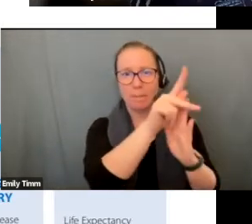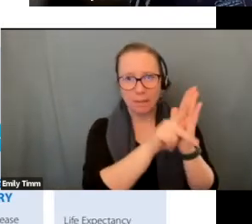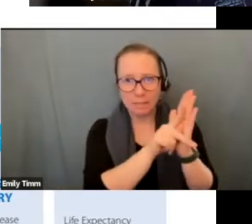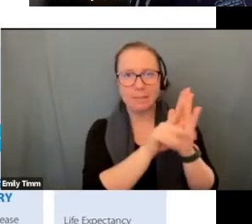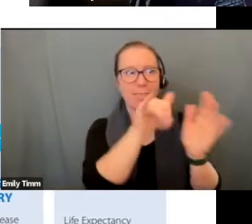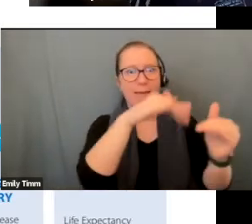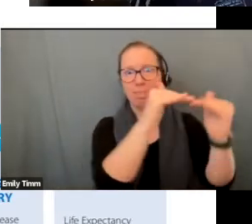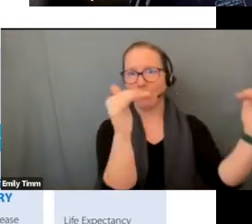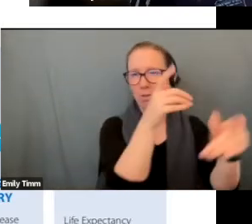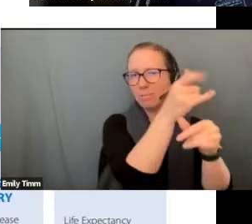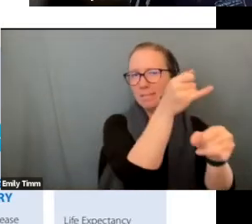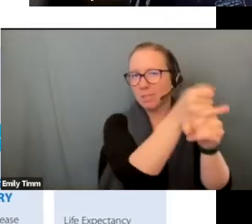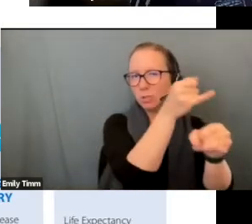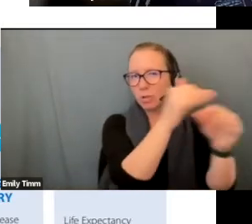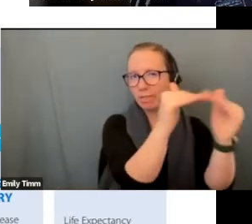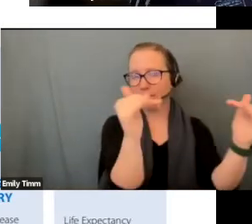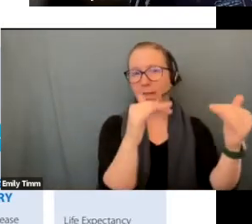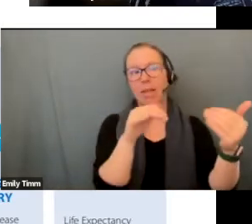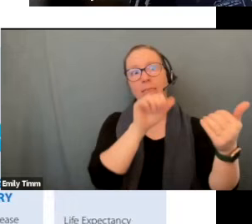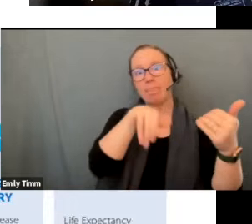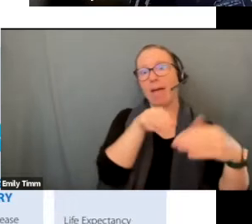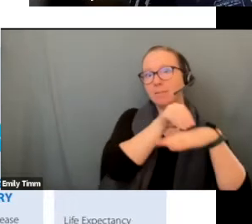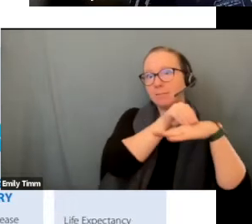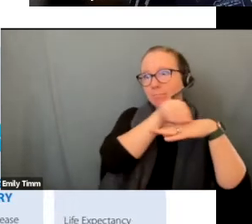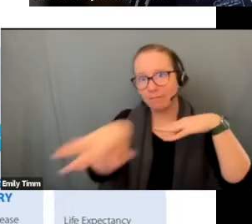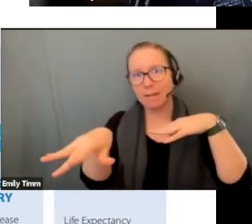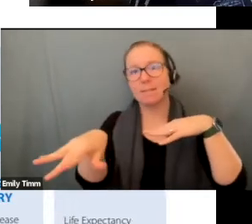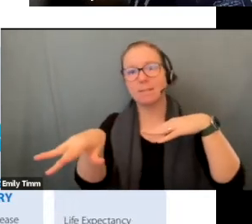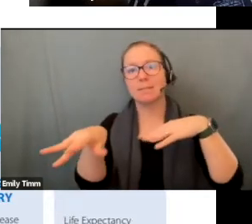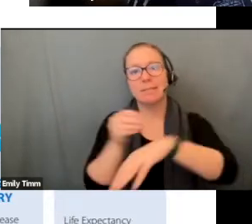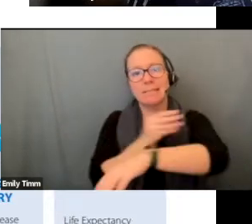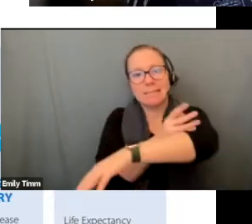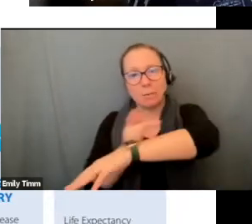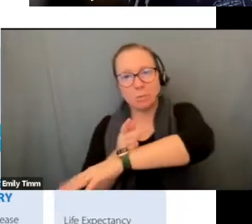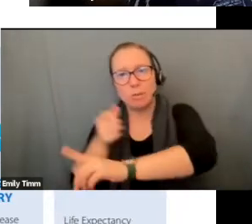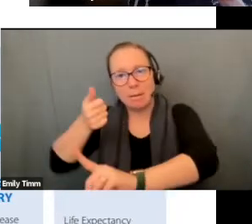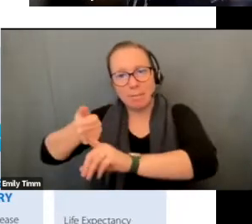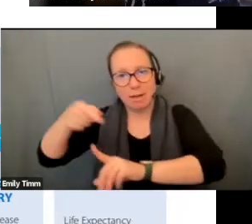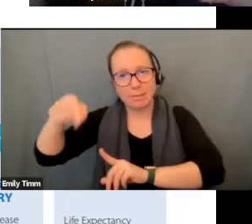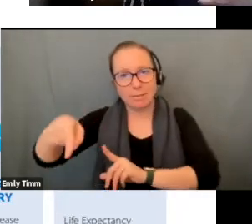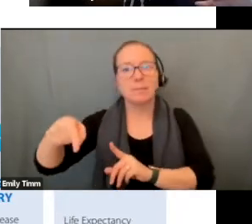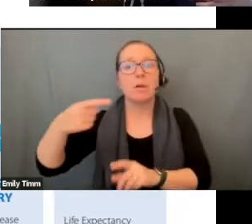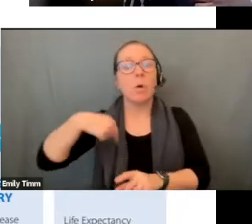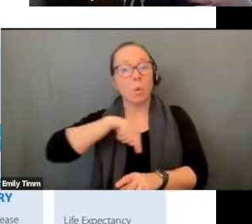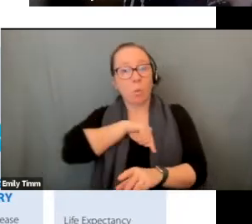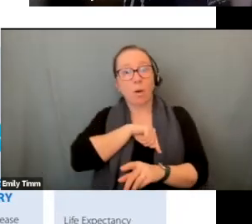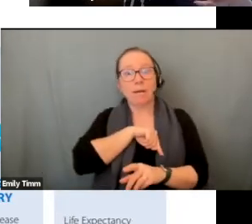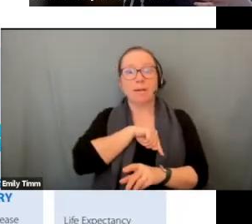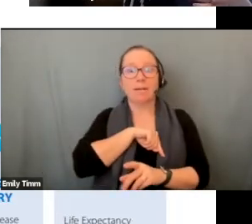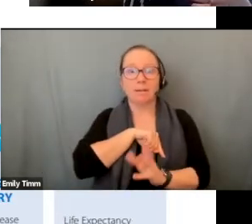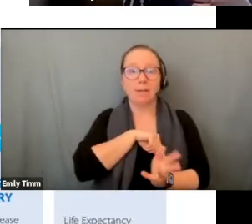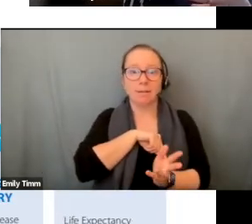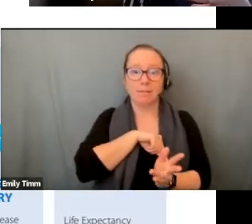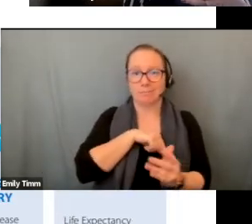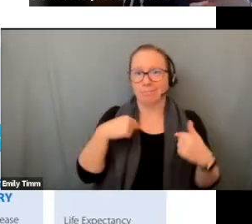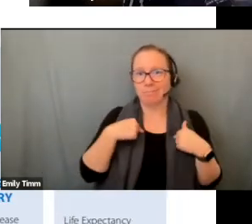level that contribute to downstream impacts. So we as speaking someone who is